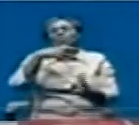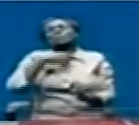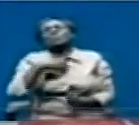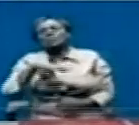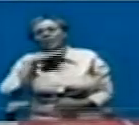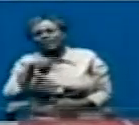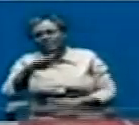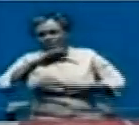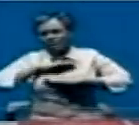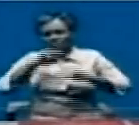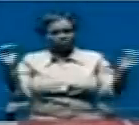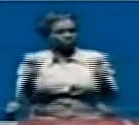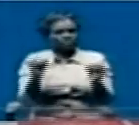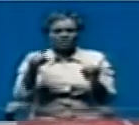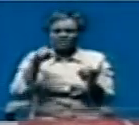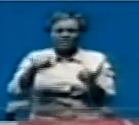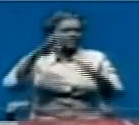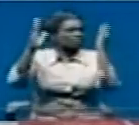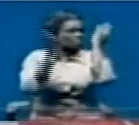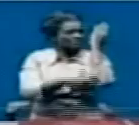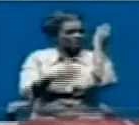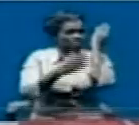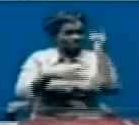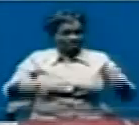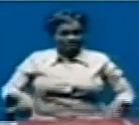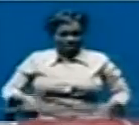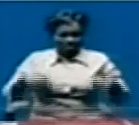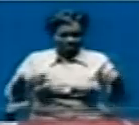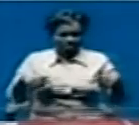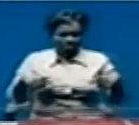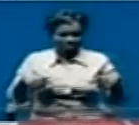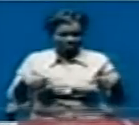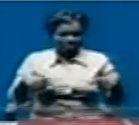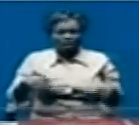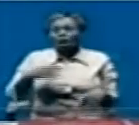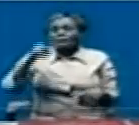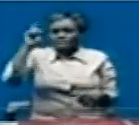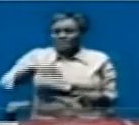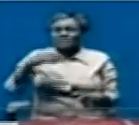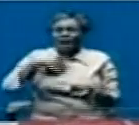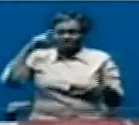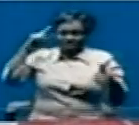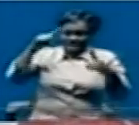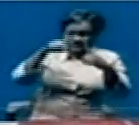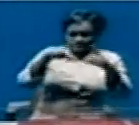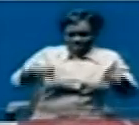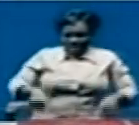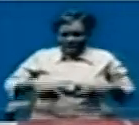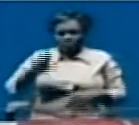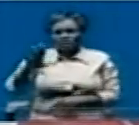die. This is a lousy life. If that's all you're going to live for, there's got to be a purpose for your existence. Fourth